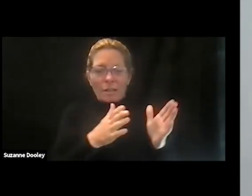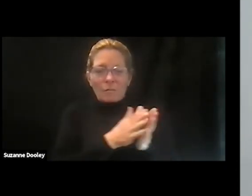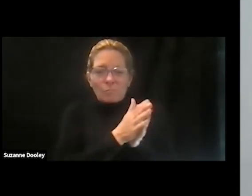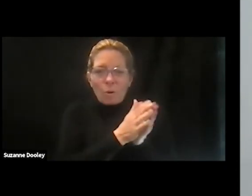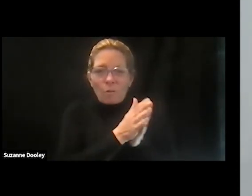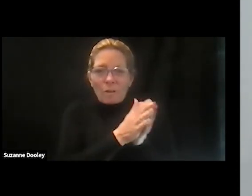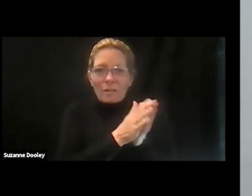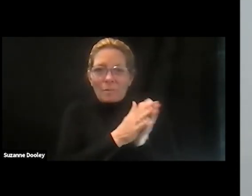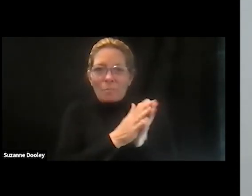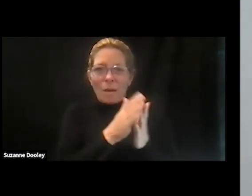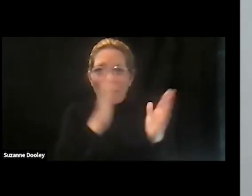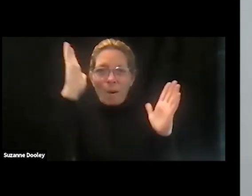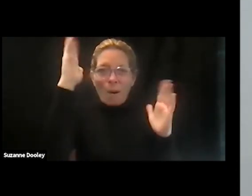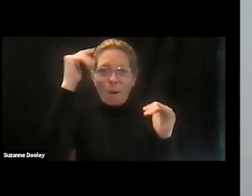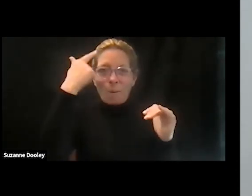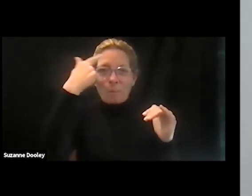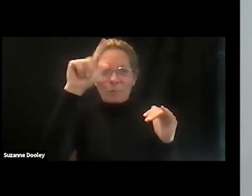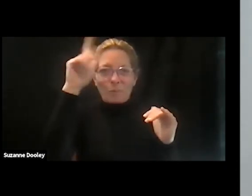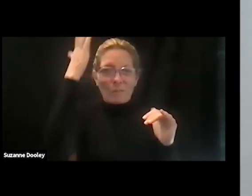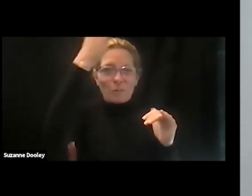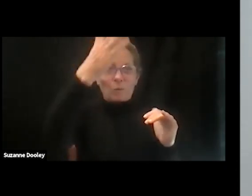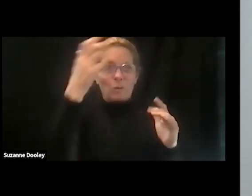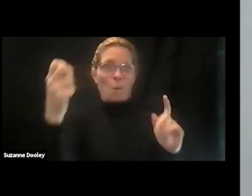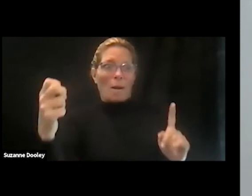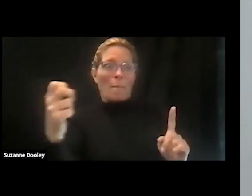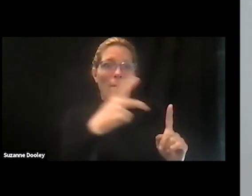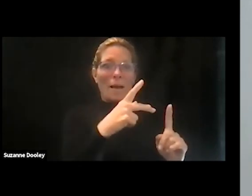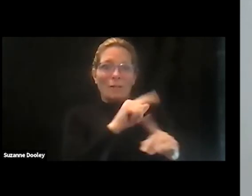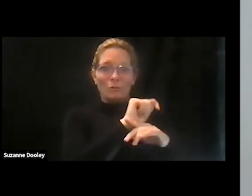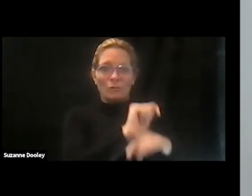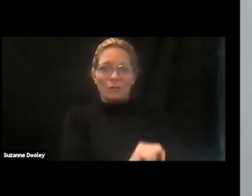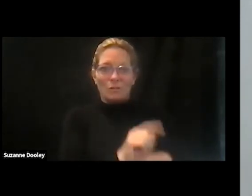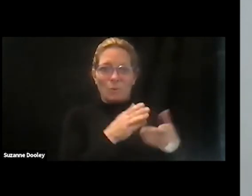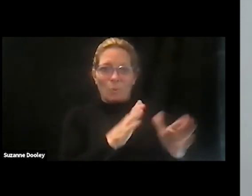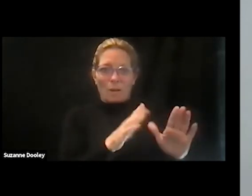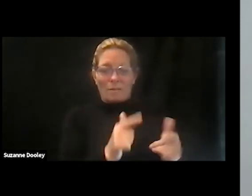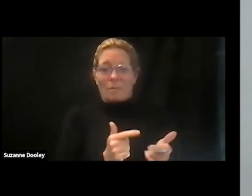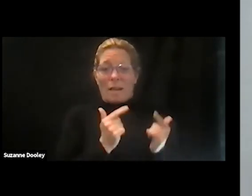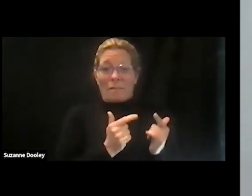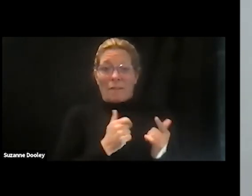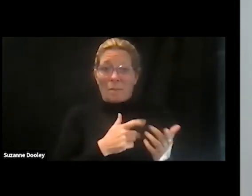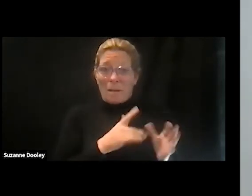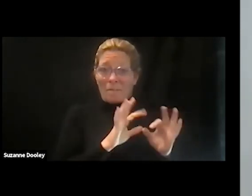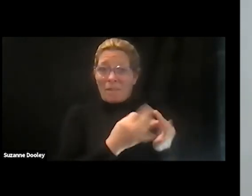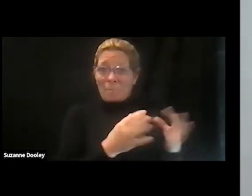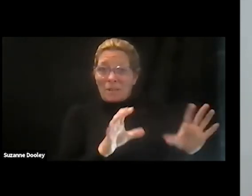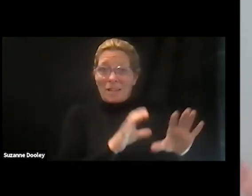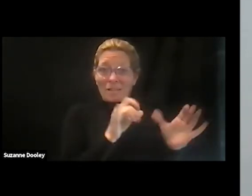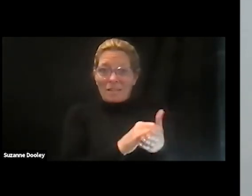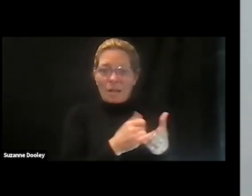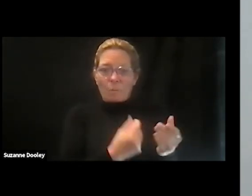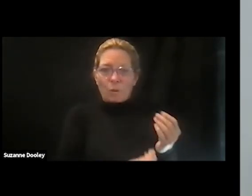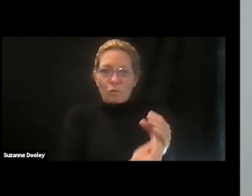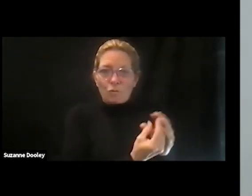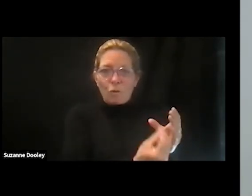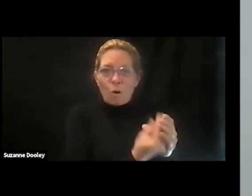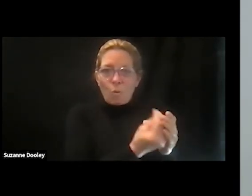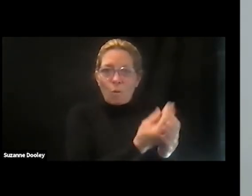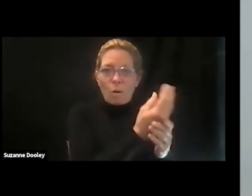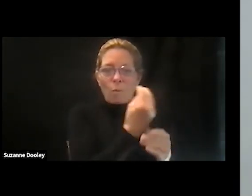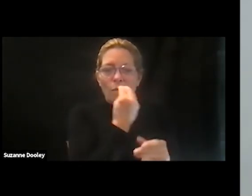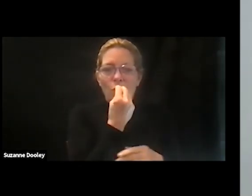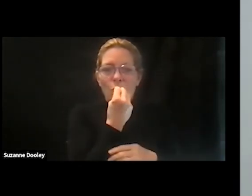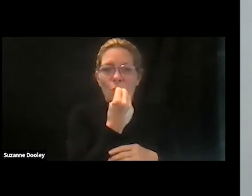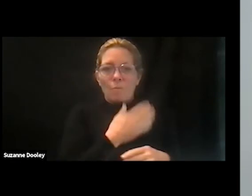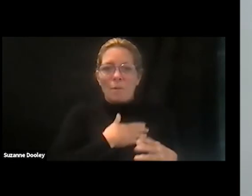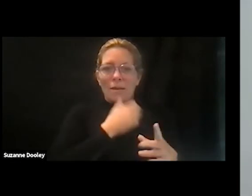future of returning to those traditional ways of life. And my family is practicing that, right? We grow our foods. My sister,